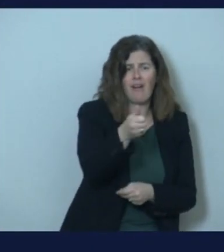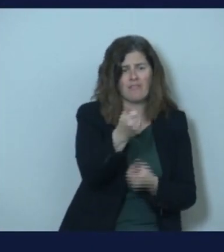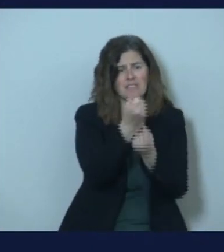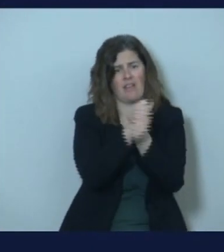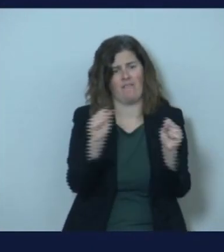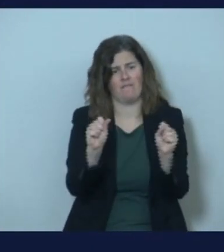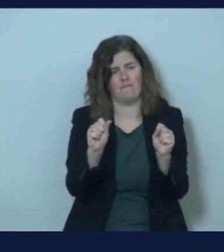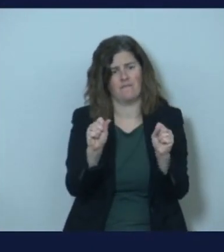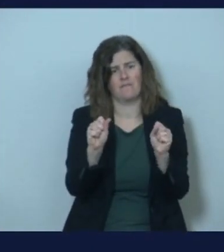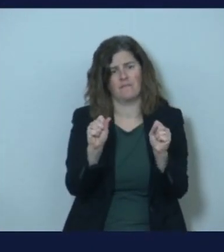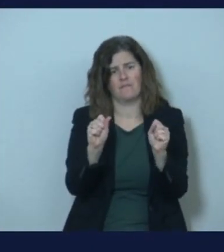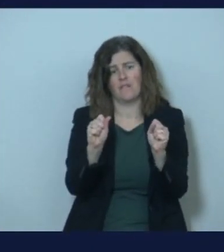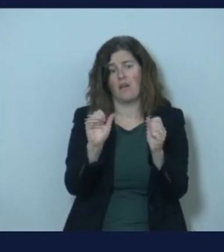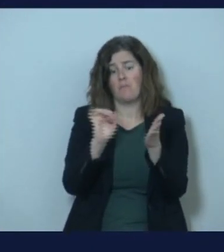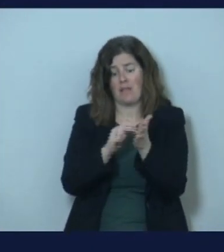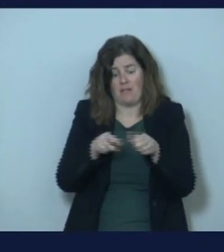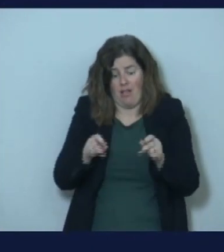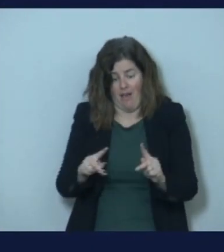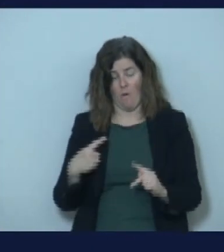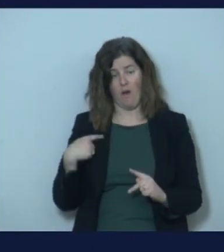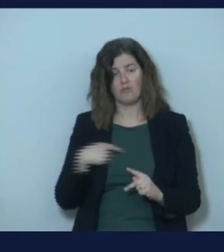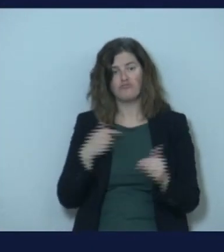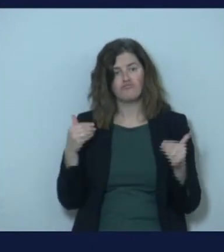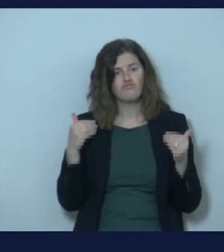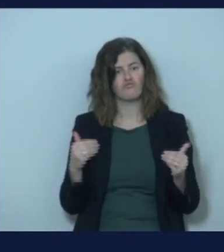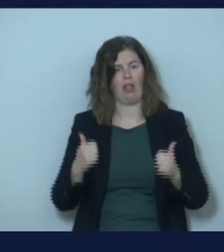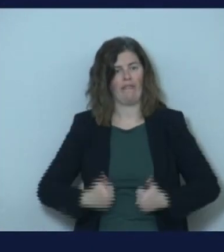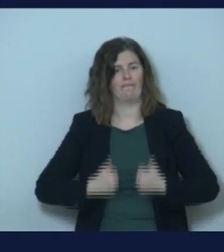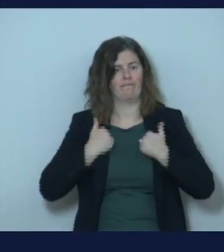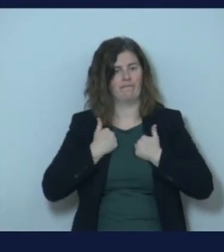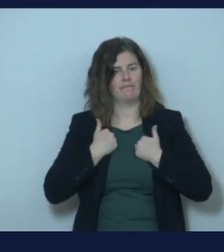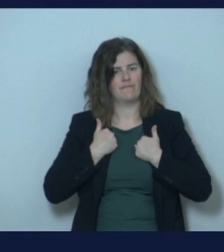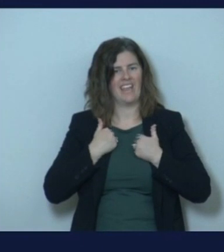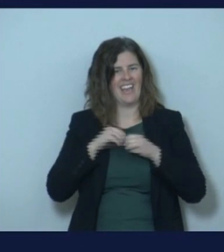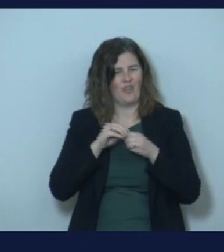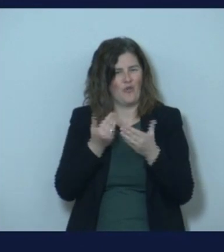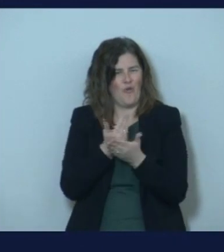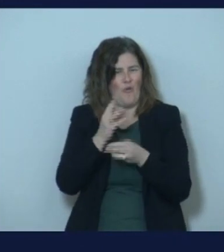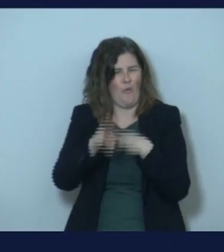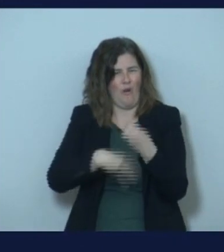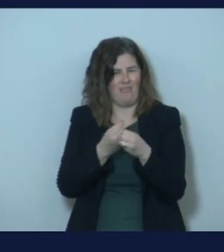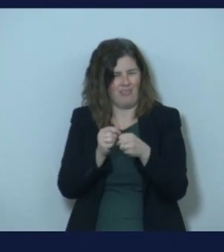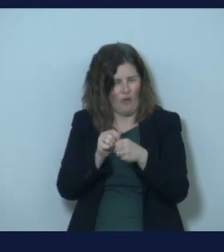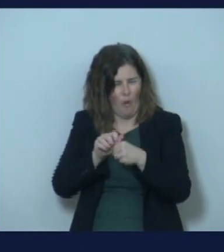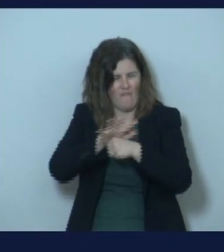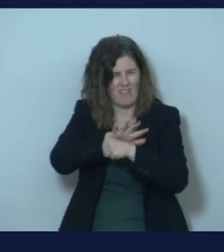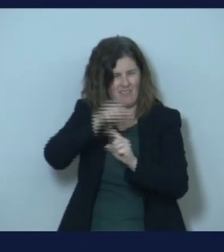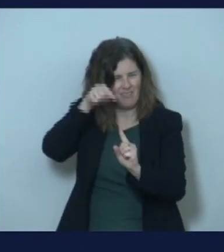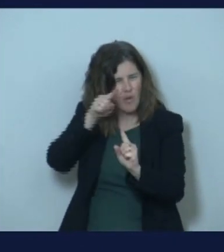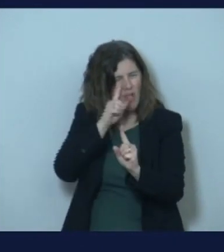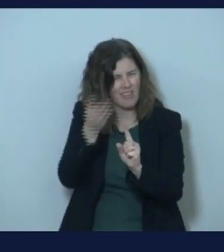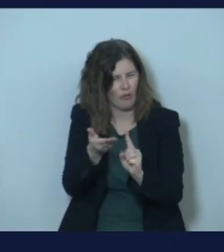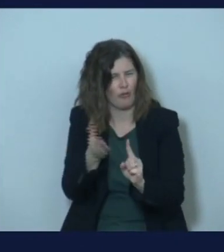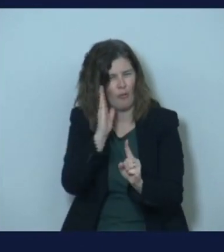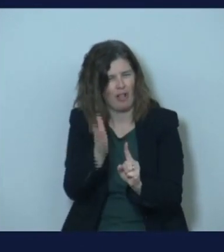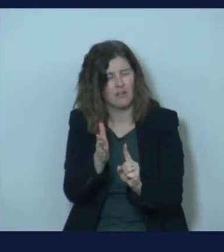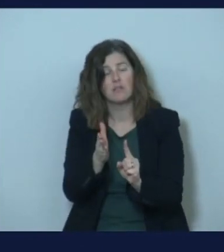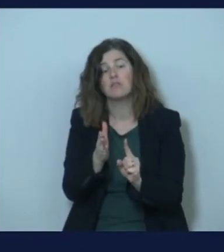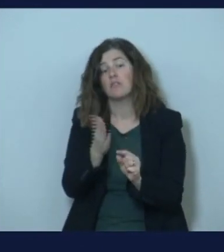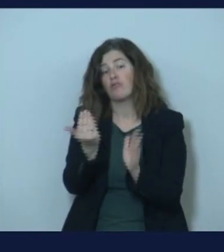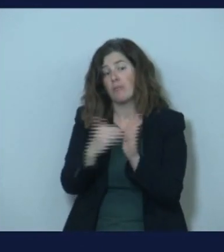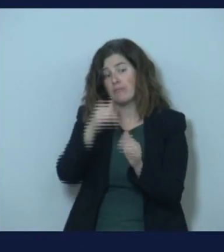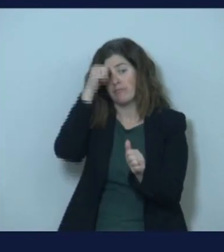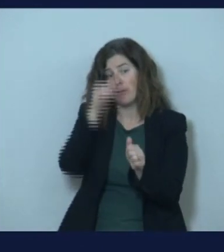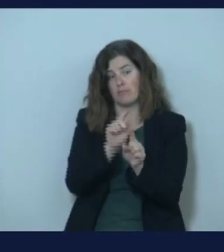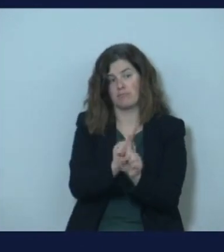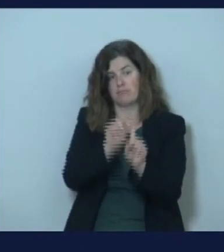possible, and that allows us to live in a COVID-19 world. That's what we're doing. Keep 6 feet of